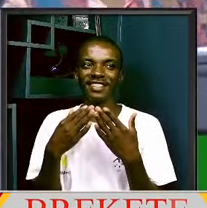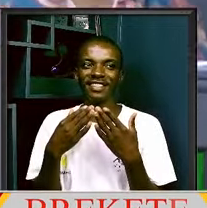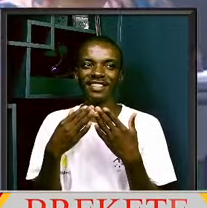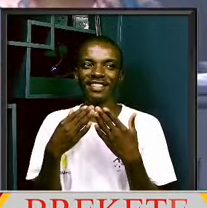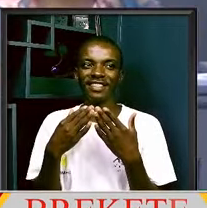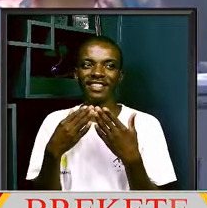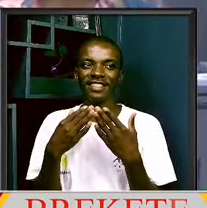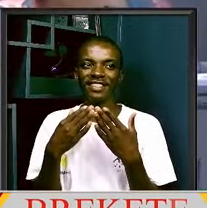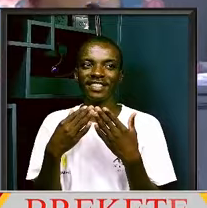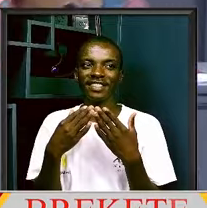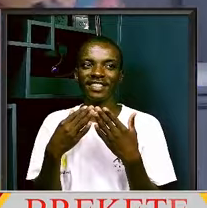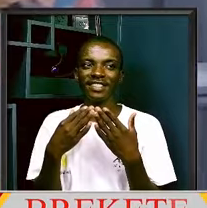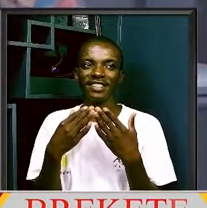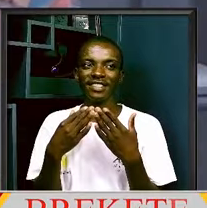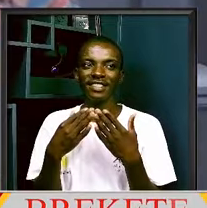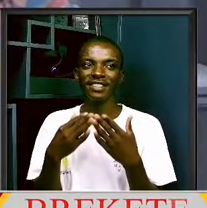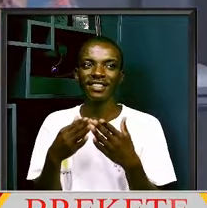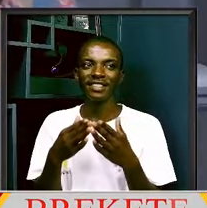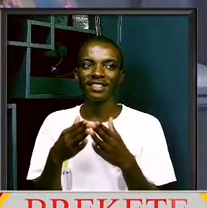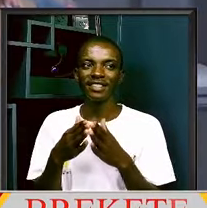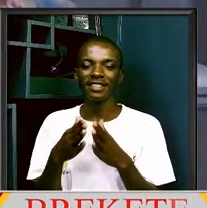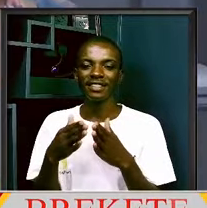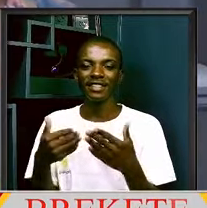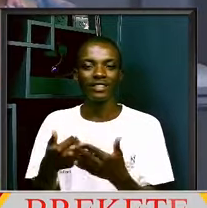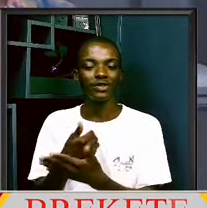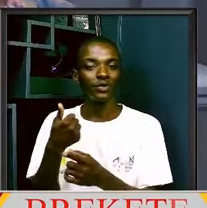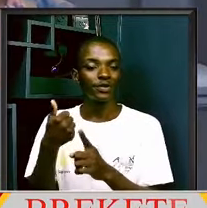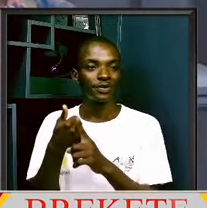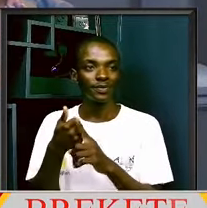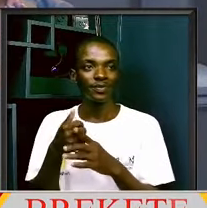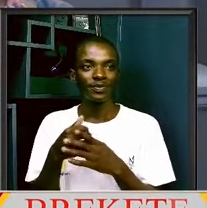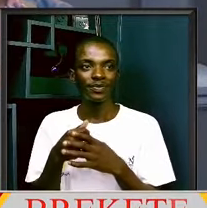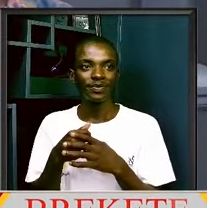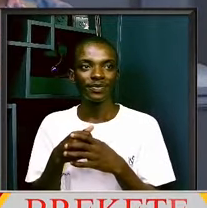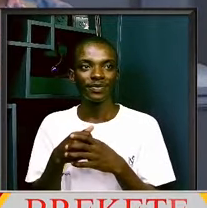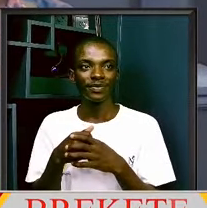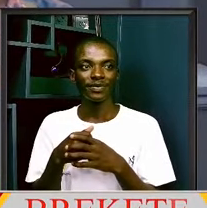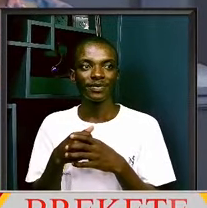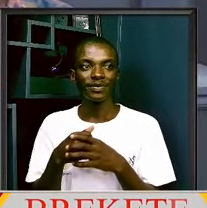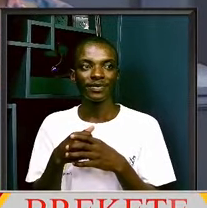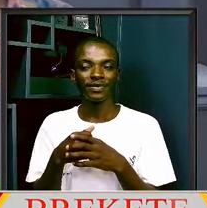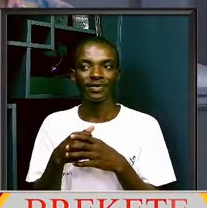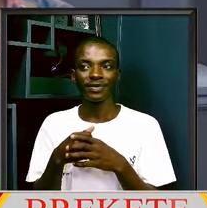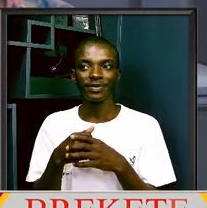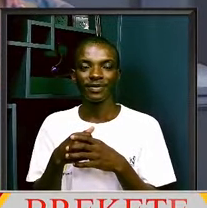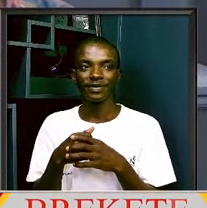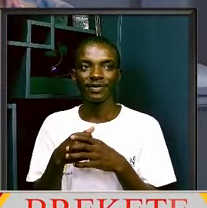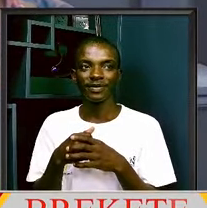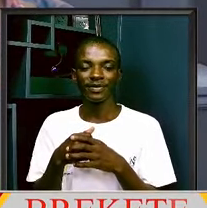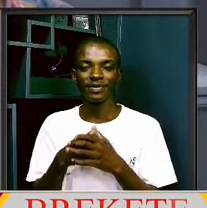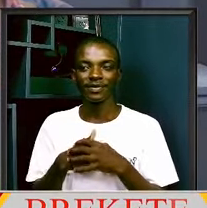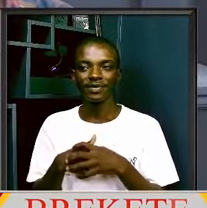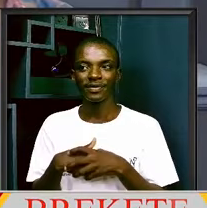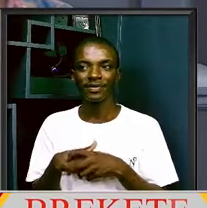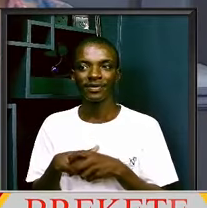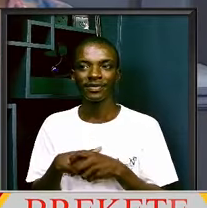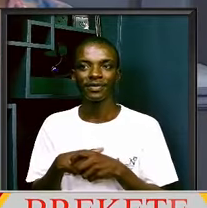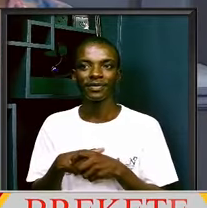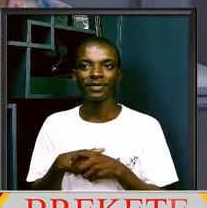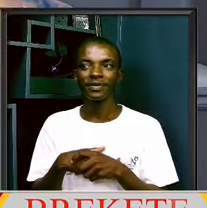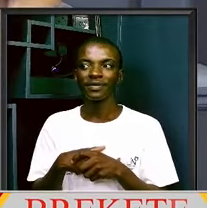Can I kindly? Yes, please. Ask the PRO to introduce. Okay, the powerful please. Team from Federal Investment. Okay, make one sit down, sir. Yeah.